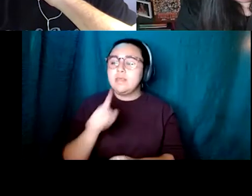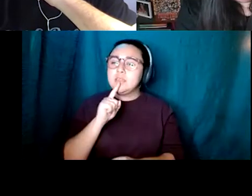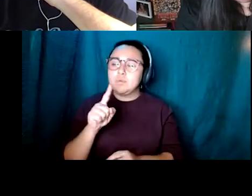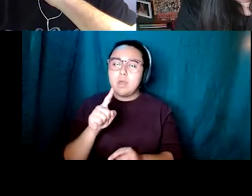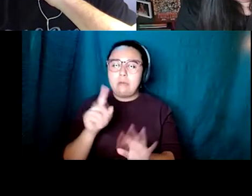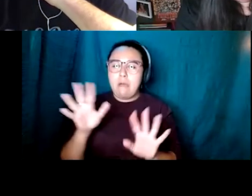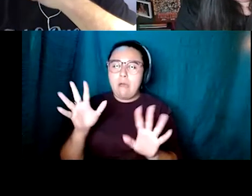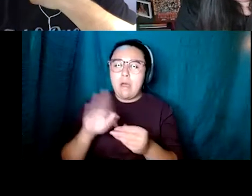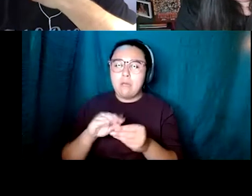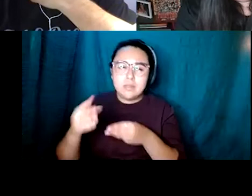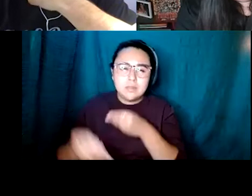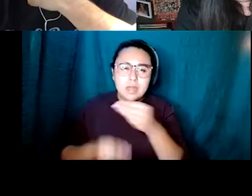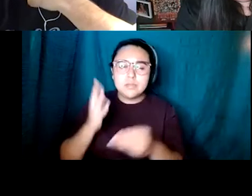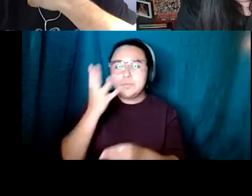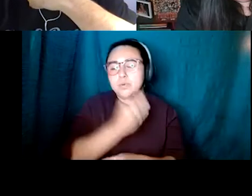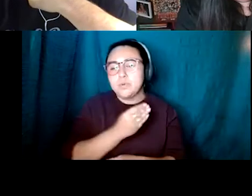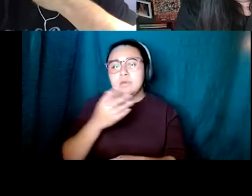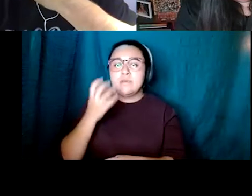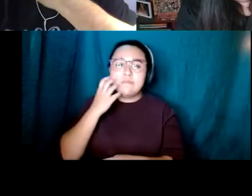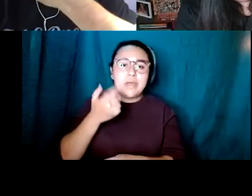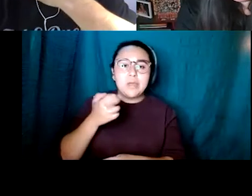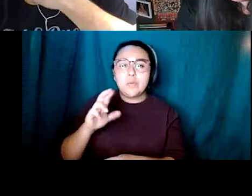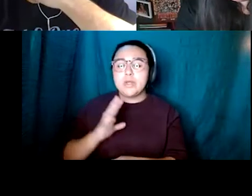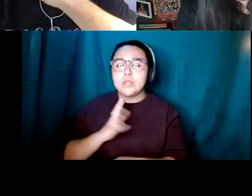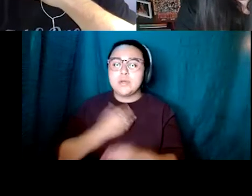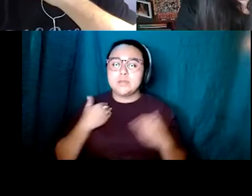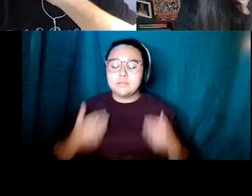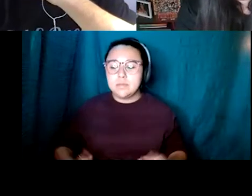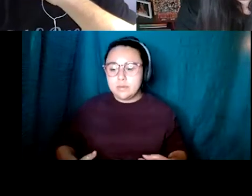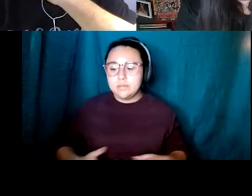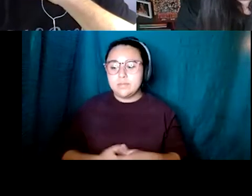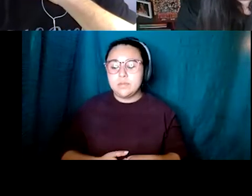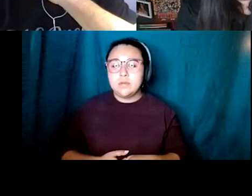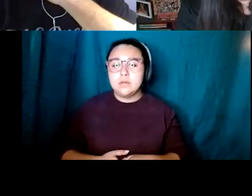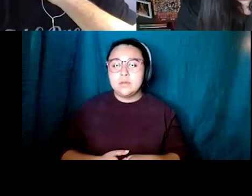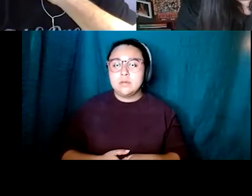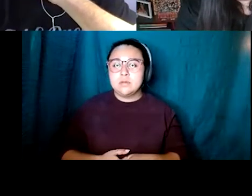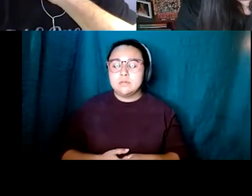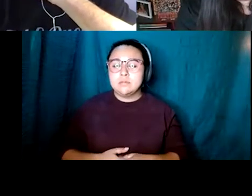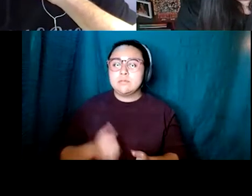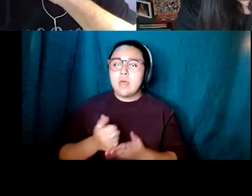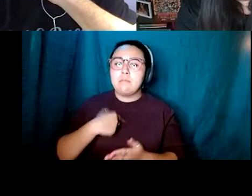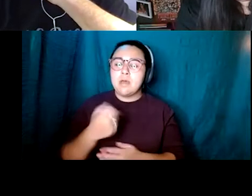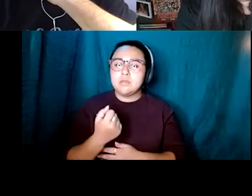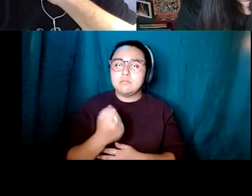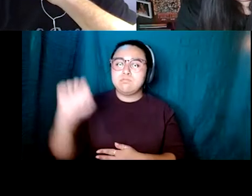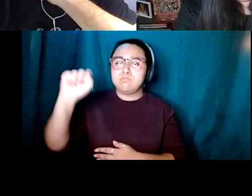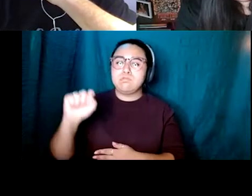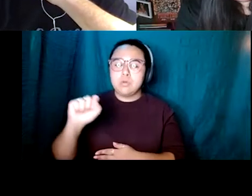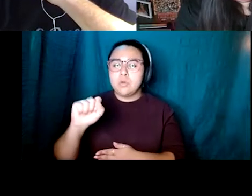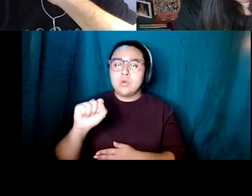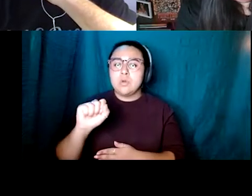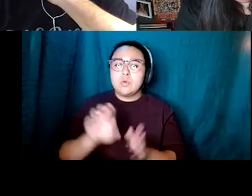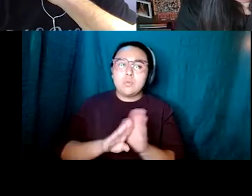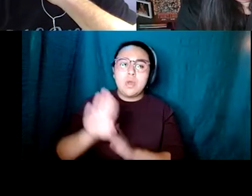our beautiful fat and queer and fat and trans bodies, let us rise tall in our bodies. Let us continue to